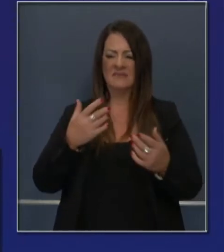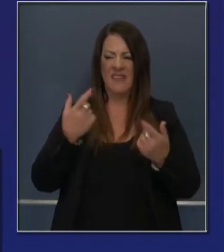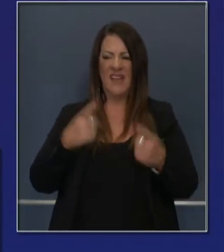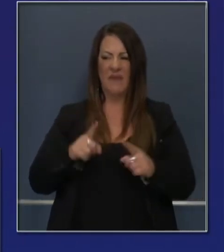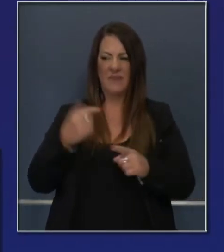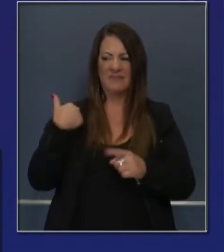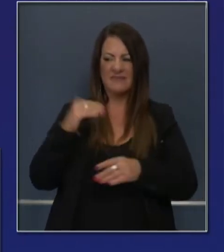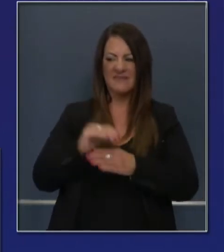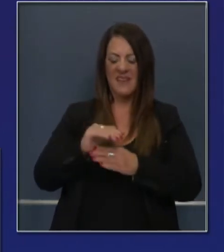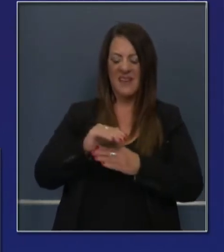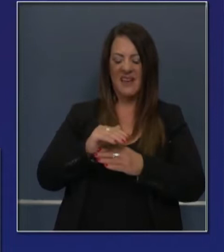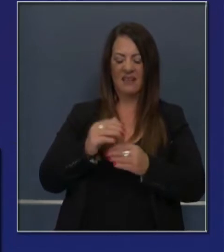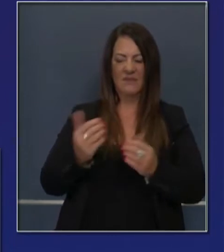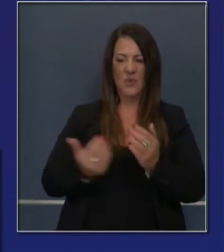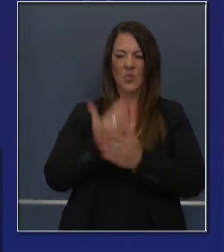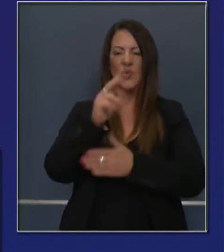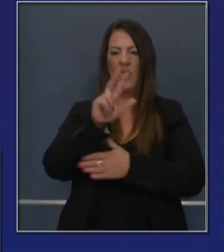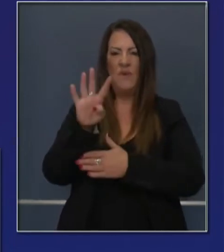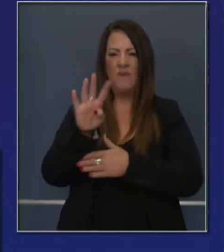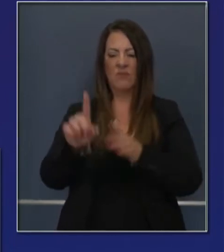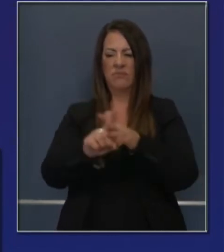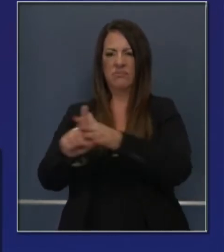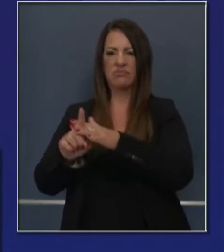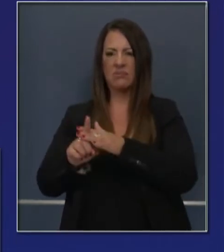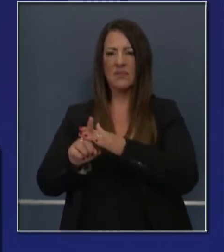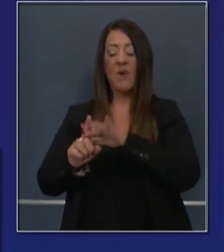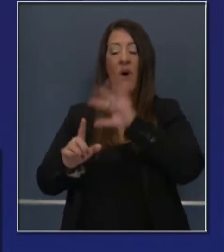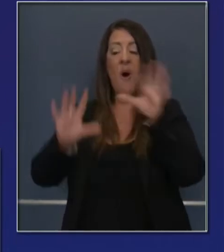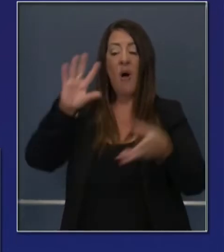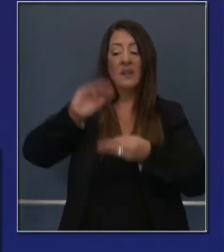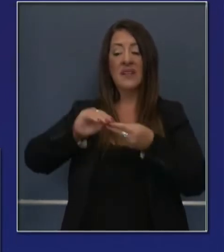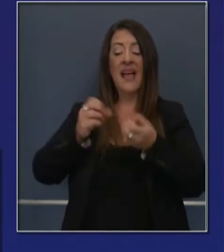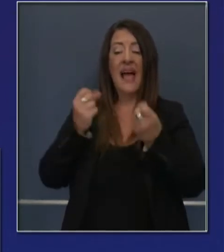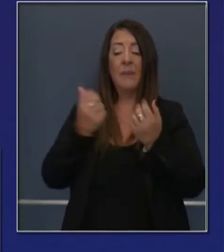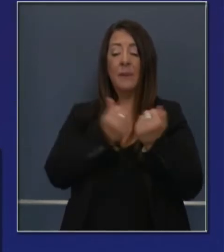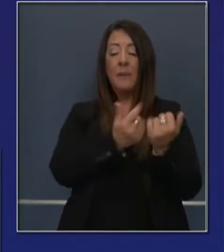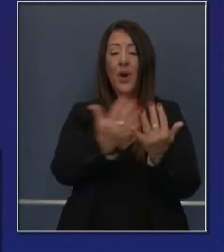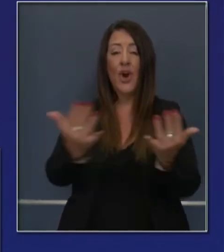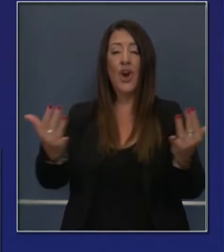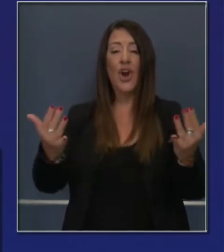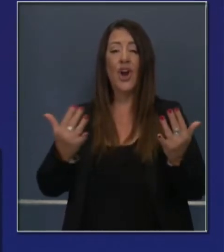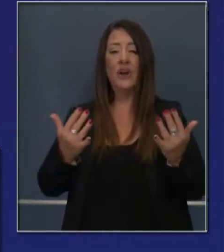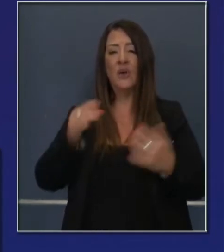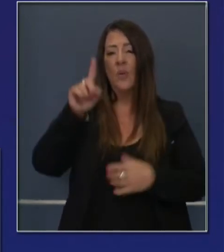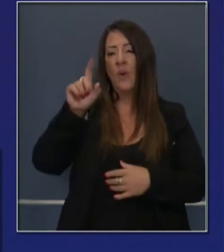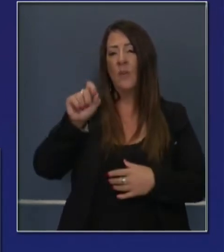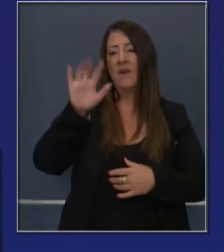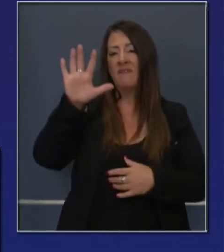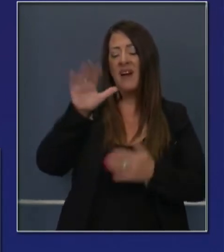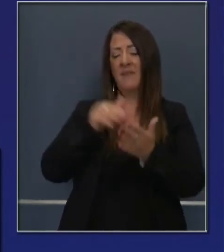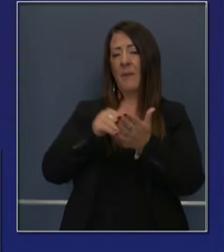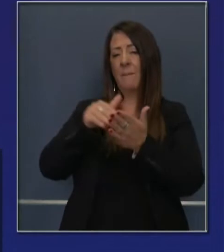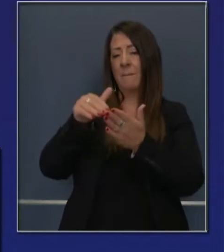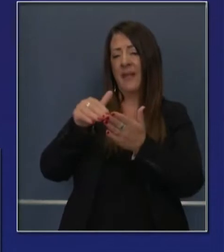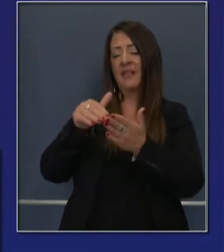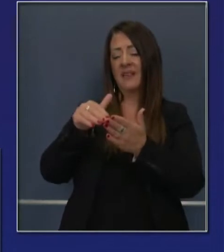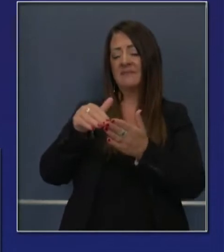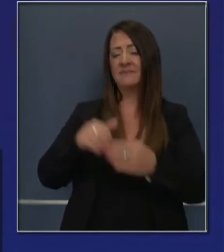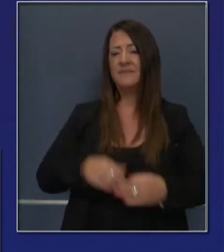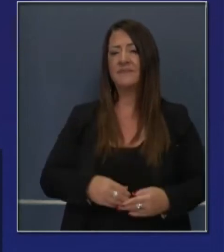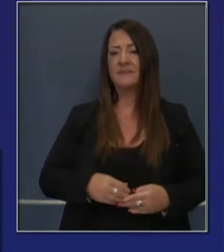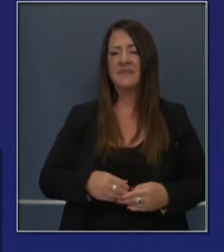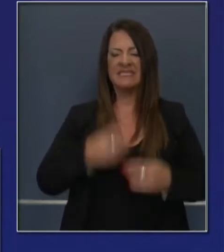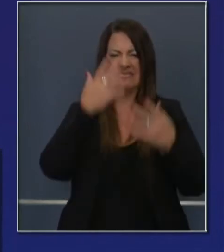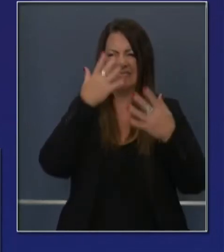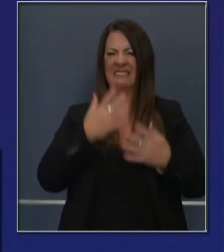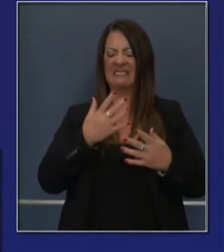Now 1.5 million acres have been burned since this pandemic. We've lost, tragically,